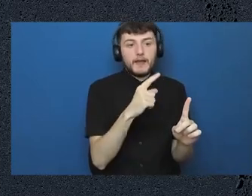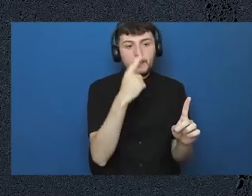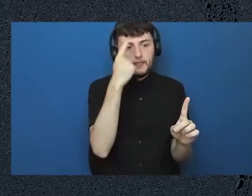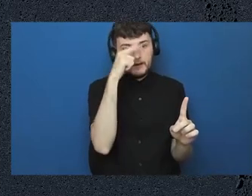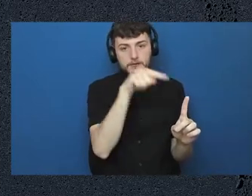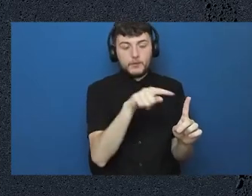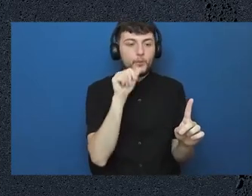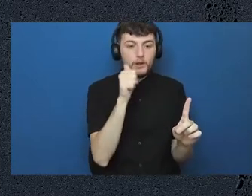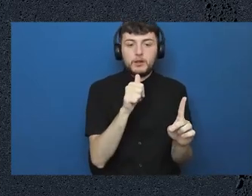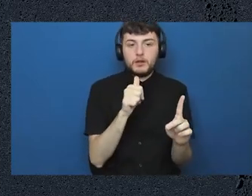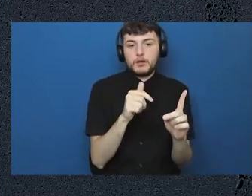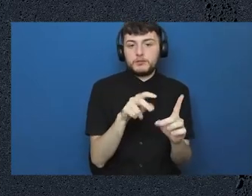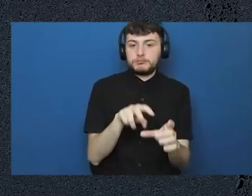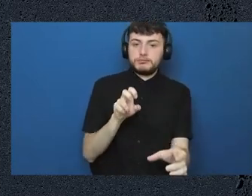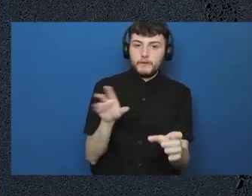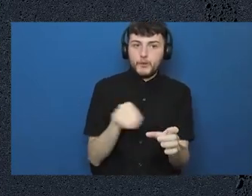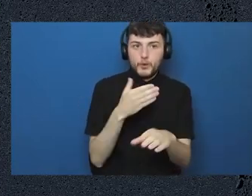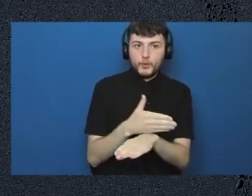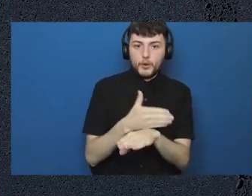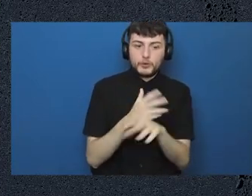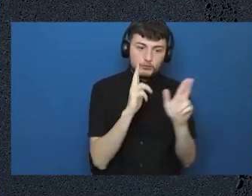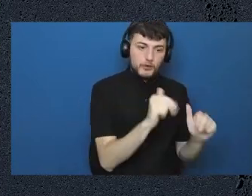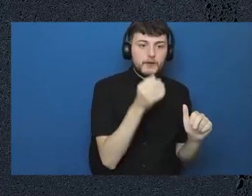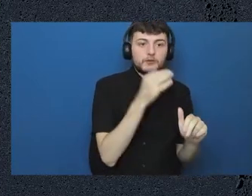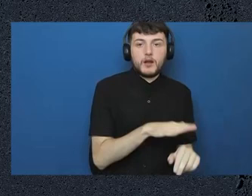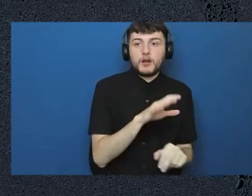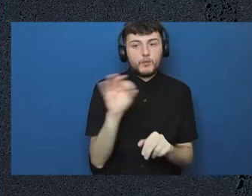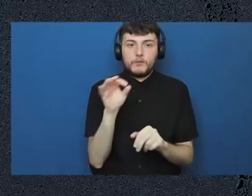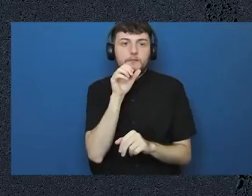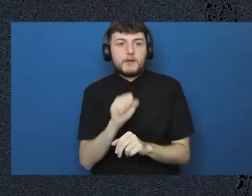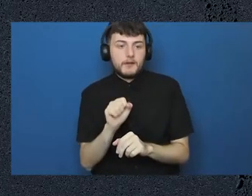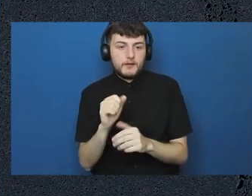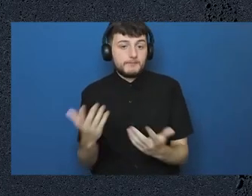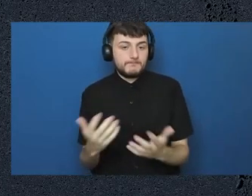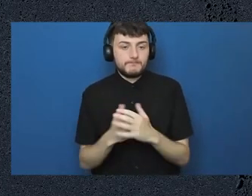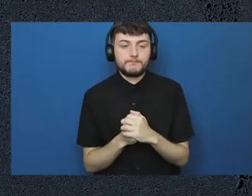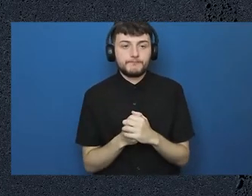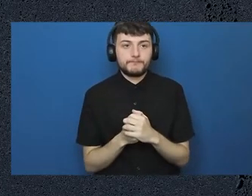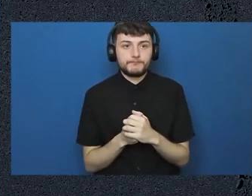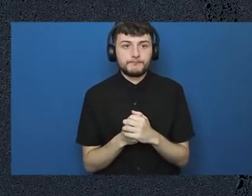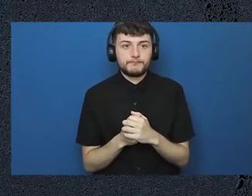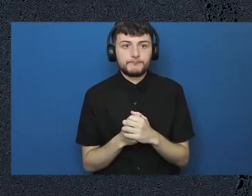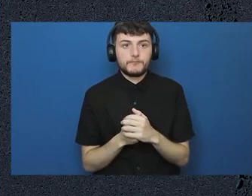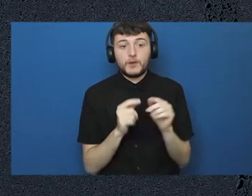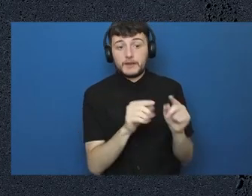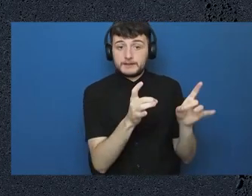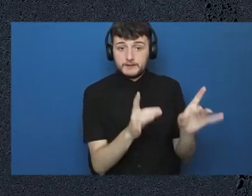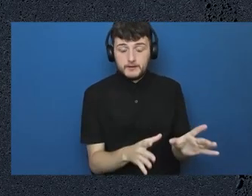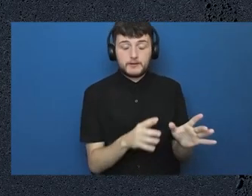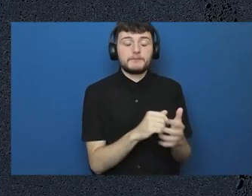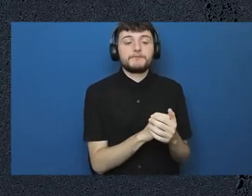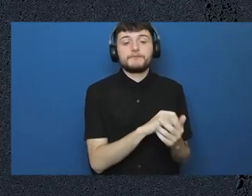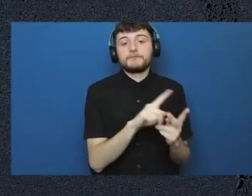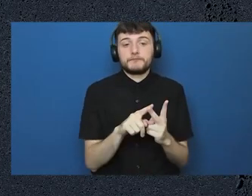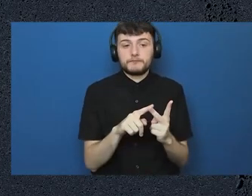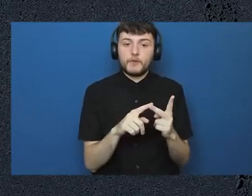than their male partners, for example. So these things come into play. Caring responsibilities, all